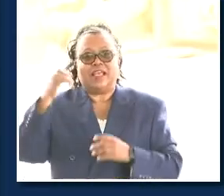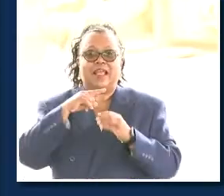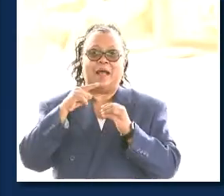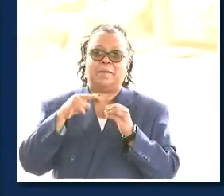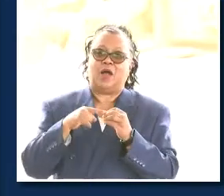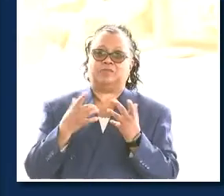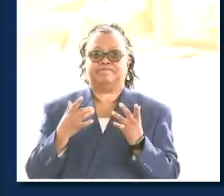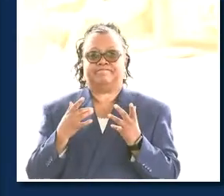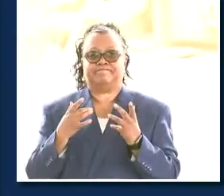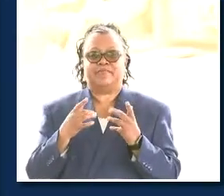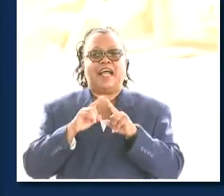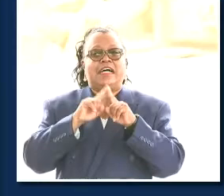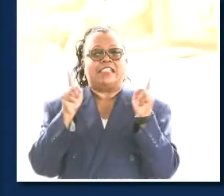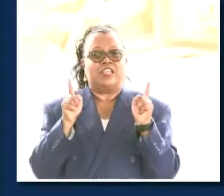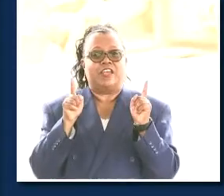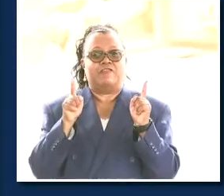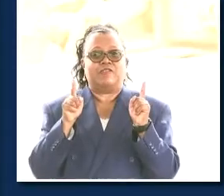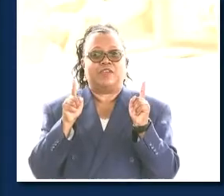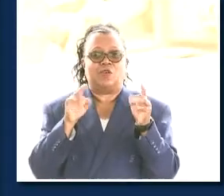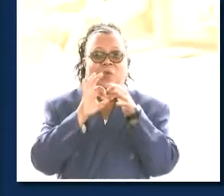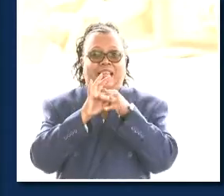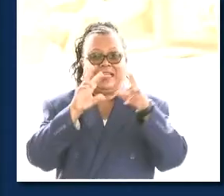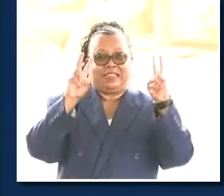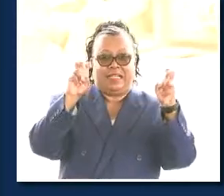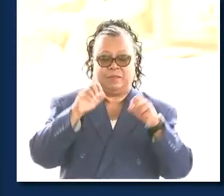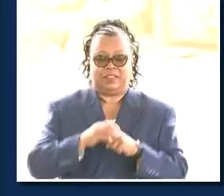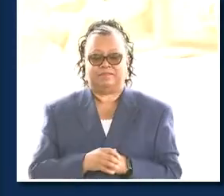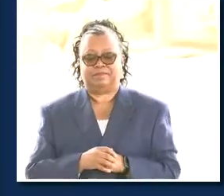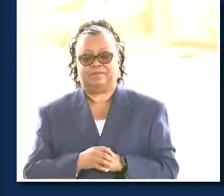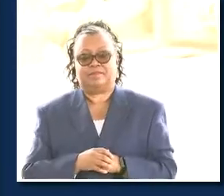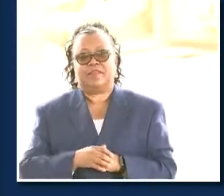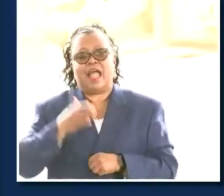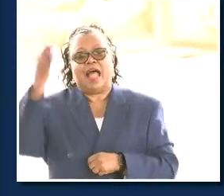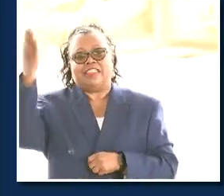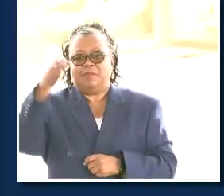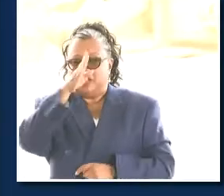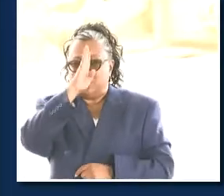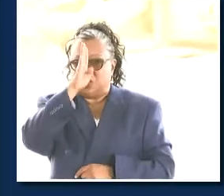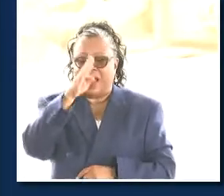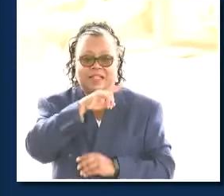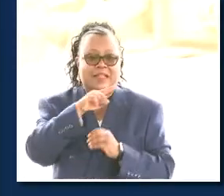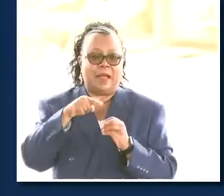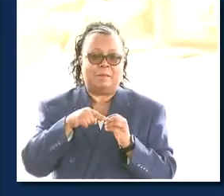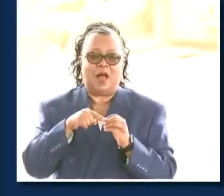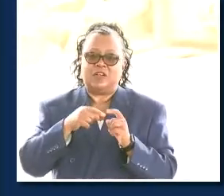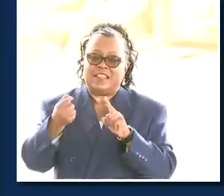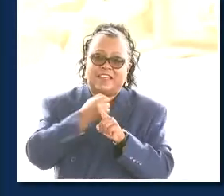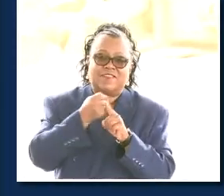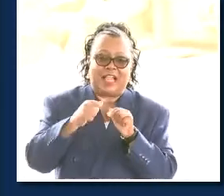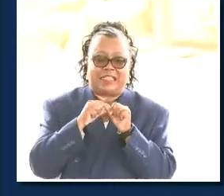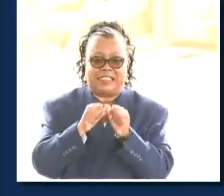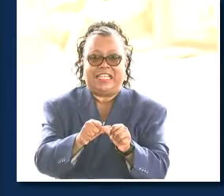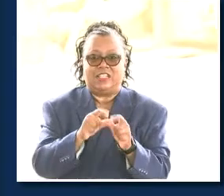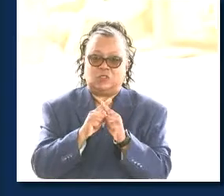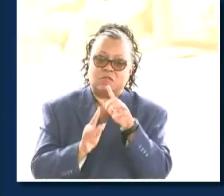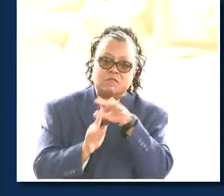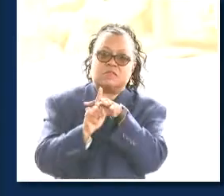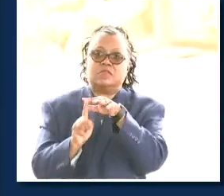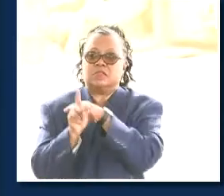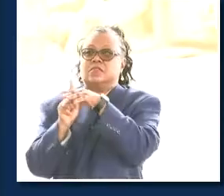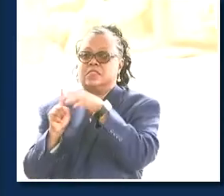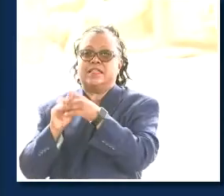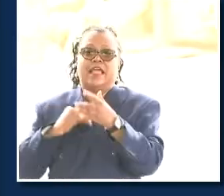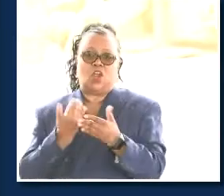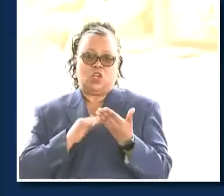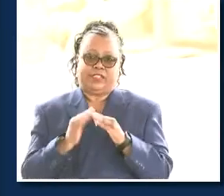about a different but related topic, and to speak directly about the violence that continues to wreak havoc in